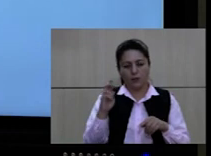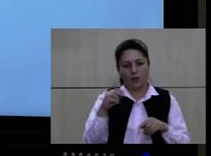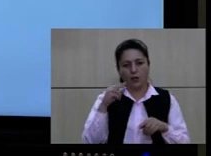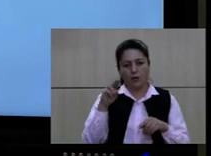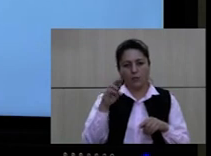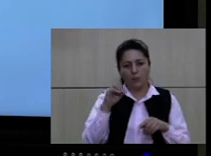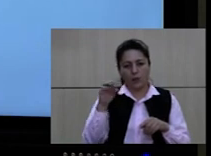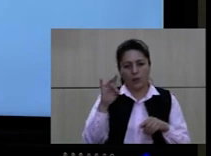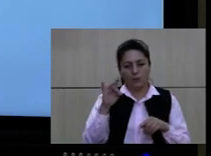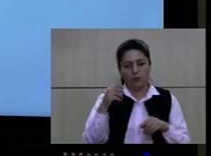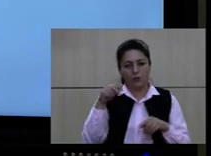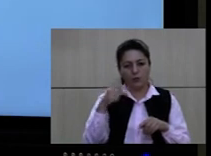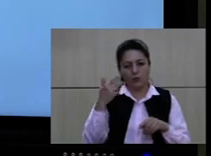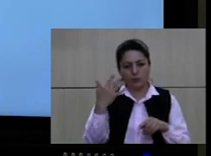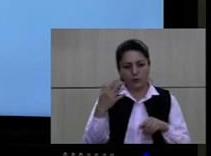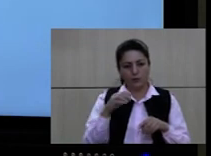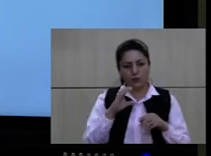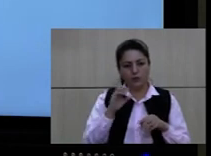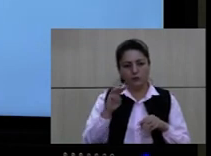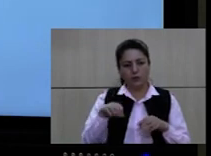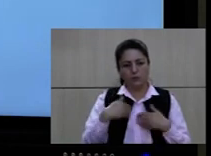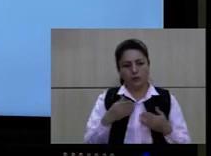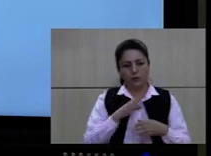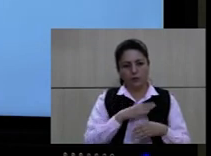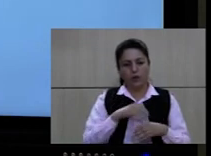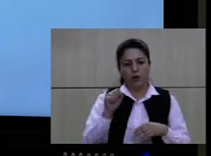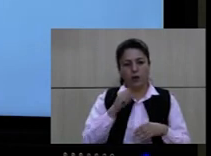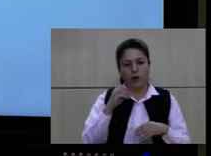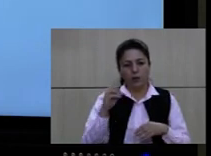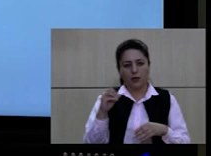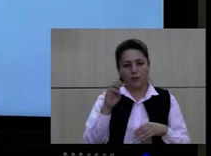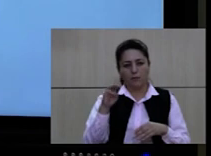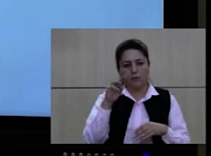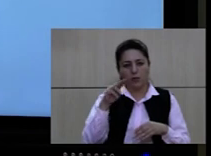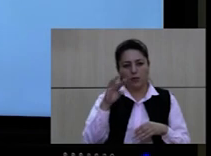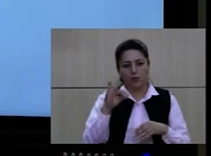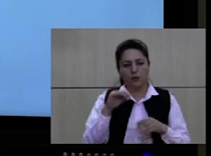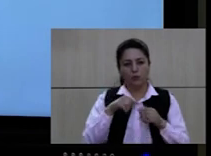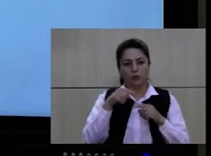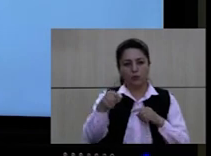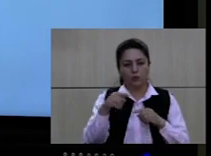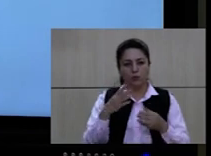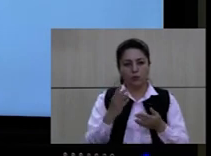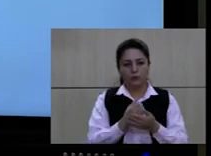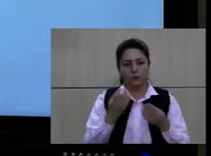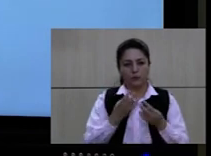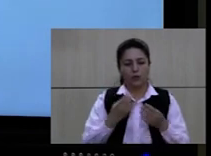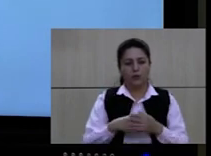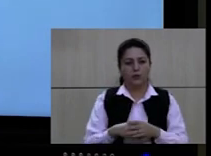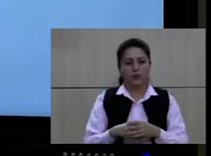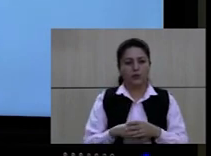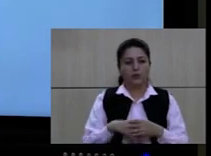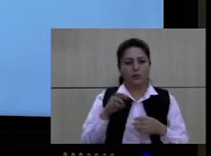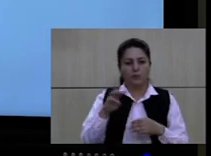perimetri 35 sm berilgan. Bo'lsa, demak, AY mediananing uzunligini topishimiz kerak.